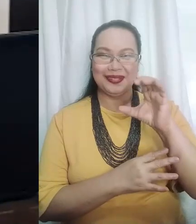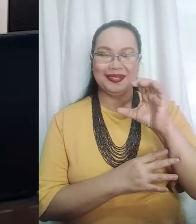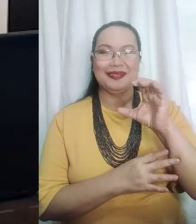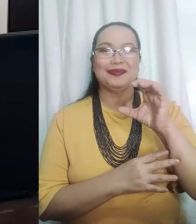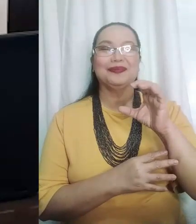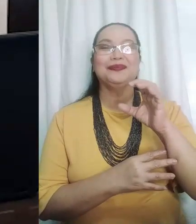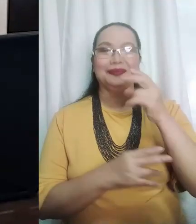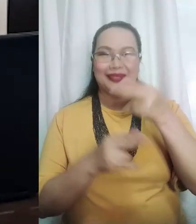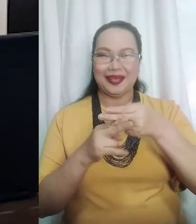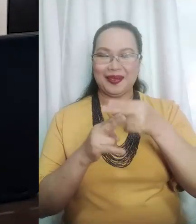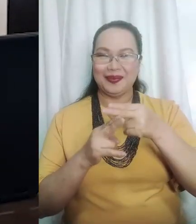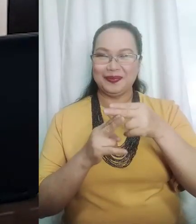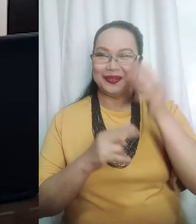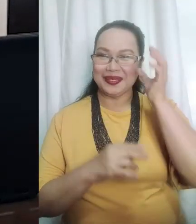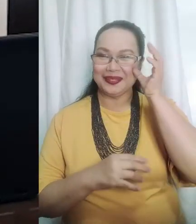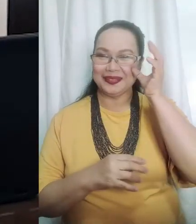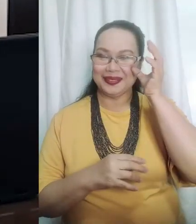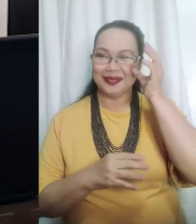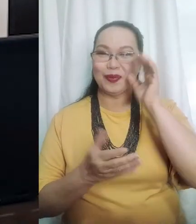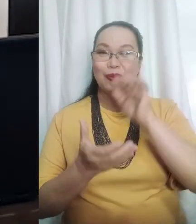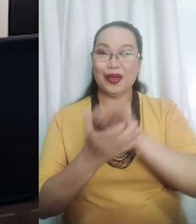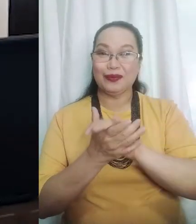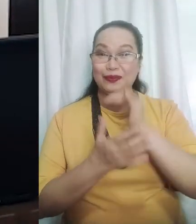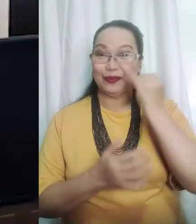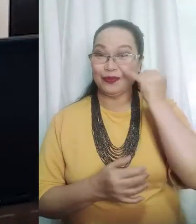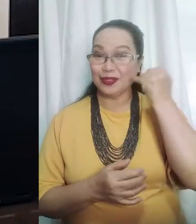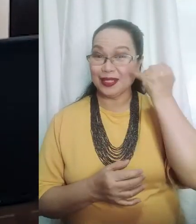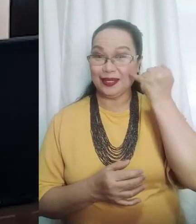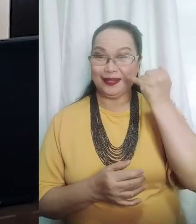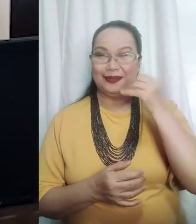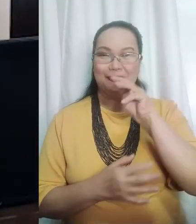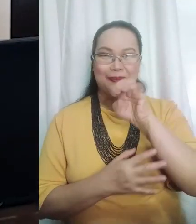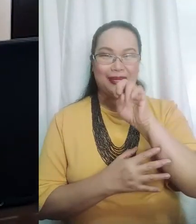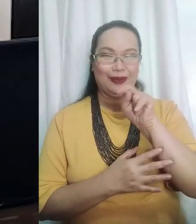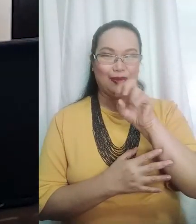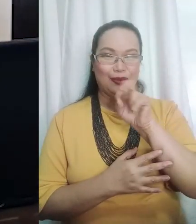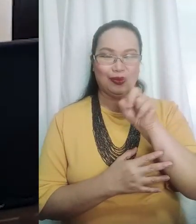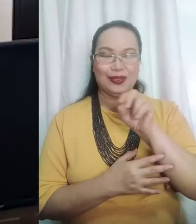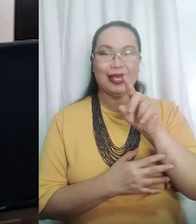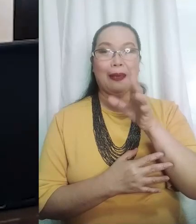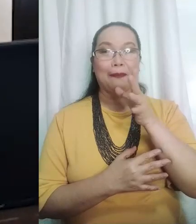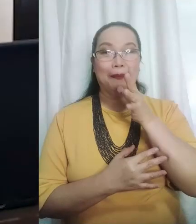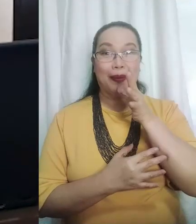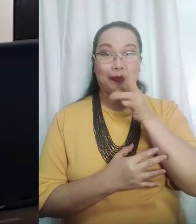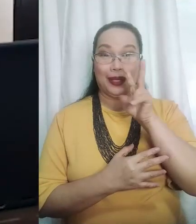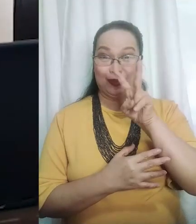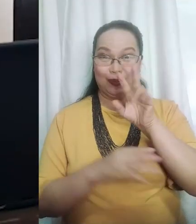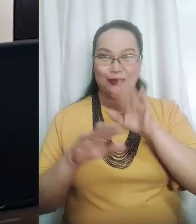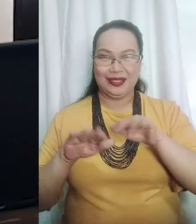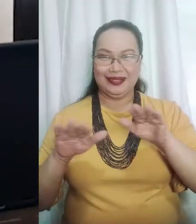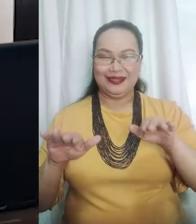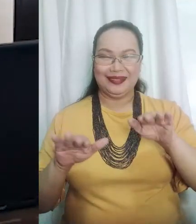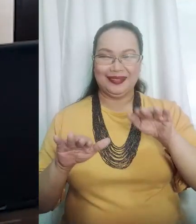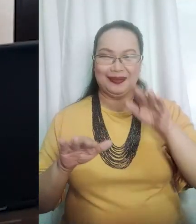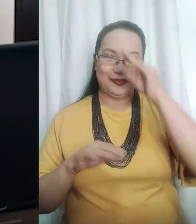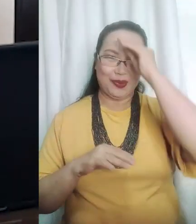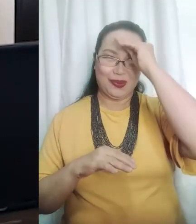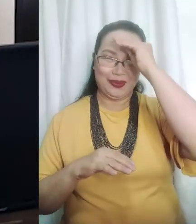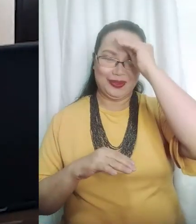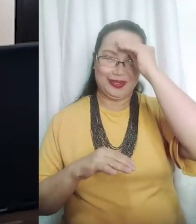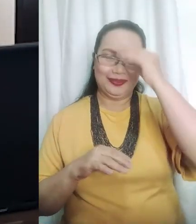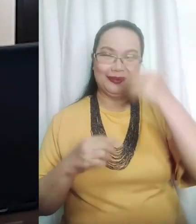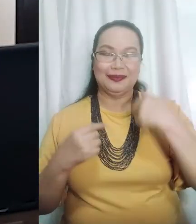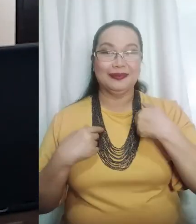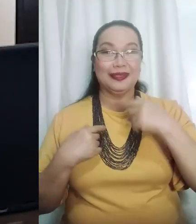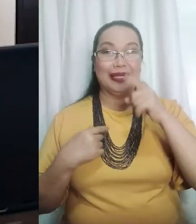I'm Cecil Mendoza, wife of Jay Mendoza, and a mother of two boys, Isaiah and Elijah. I'm a